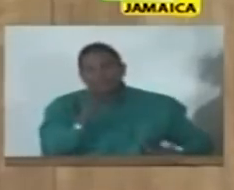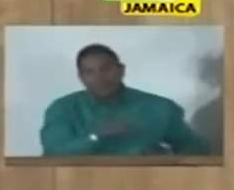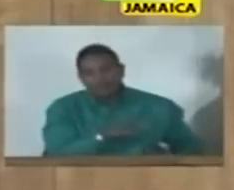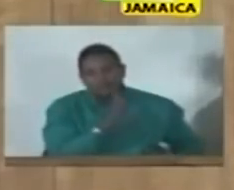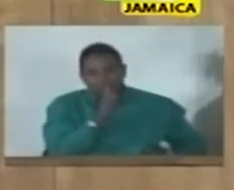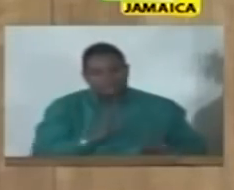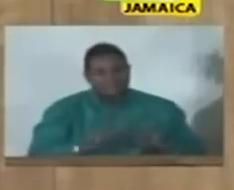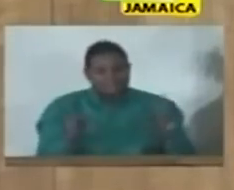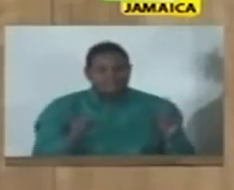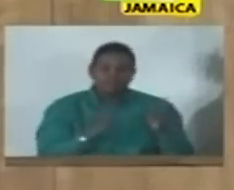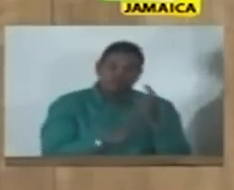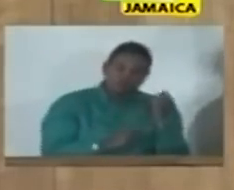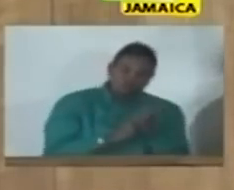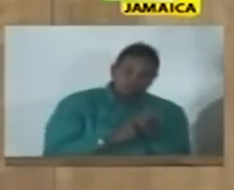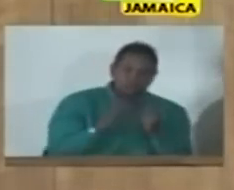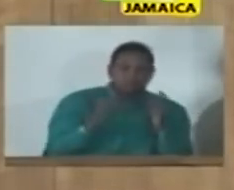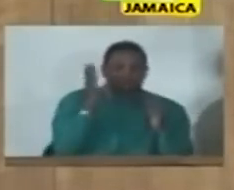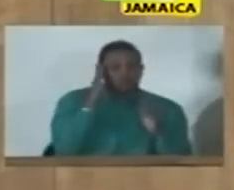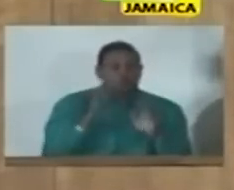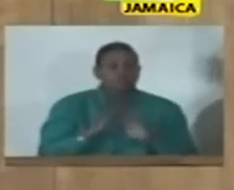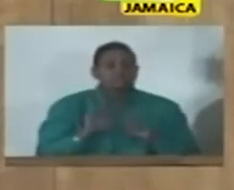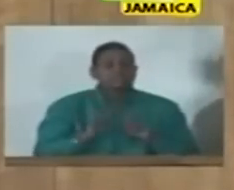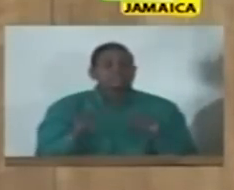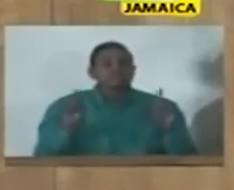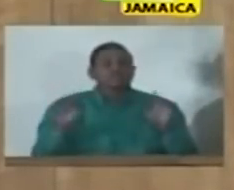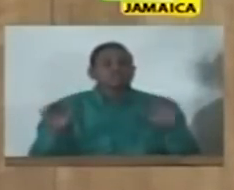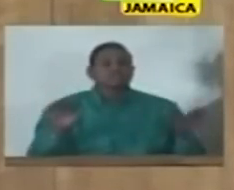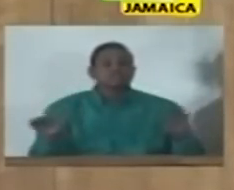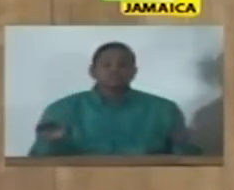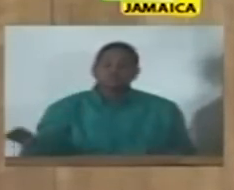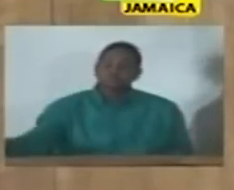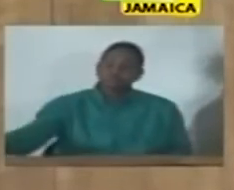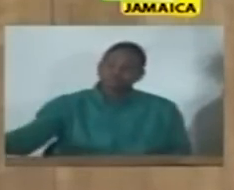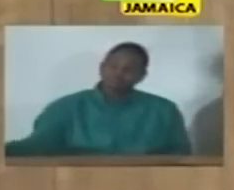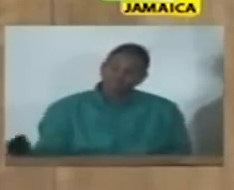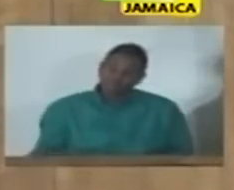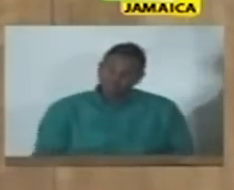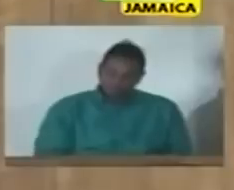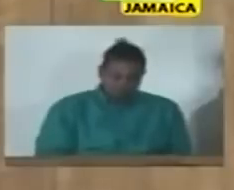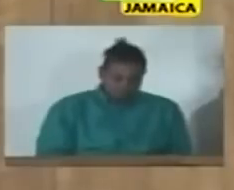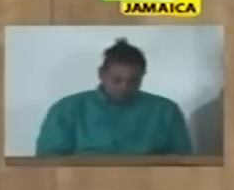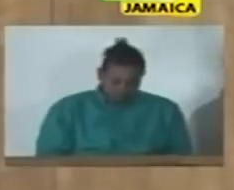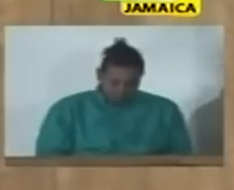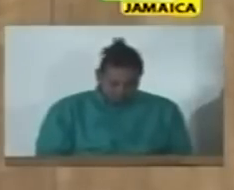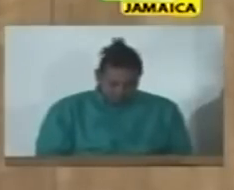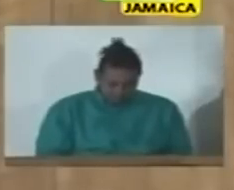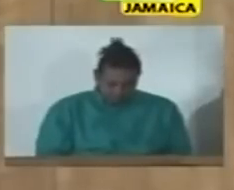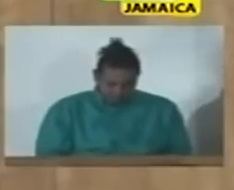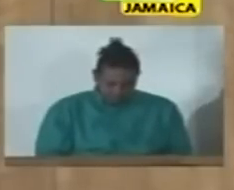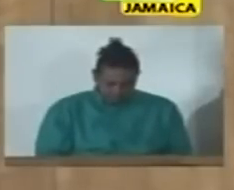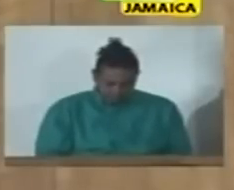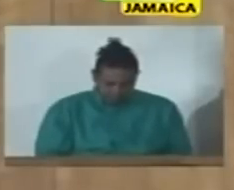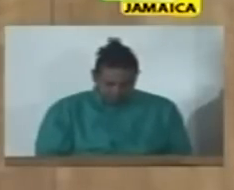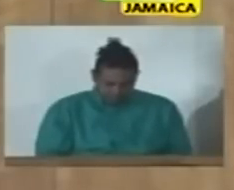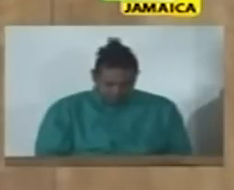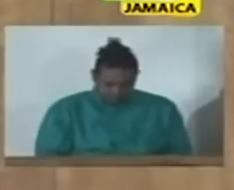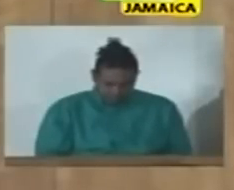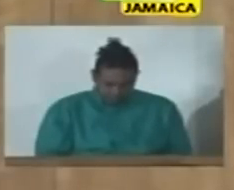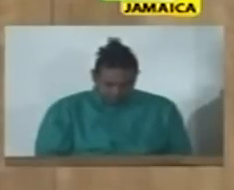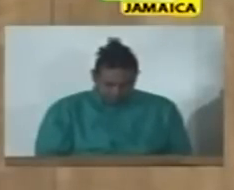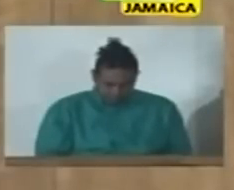so people know the difference. And Senator Brown, I think you said a trust have different names. There are